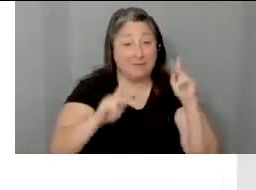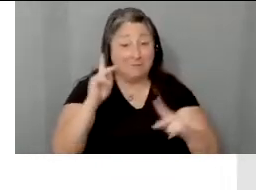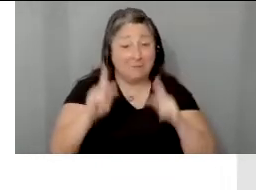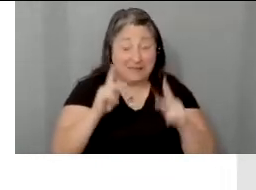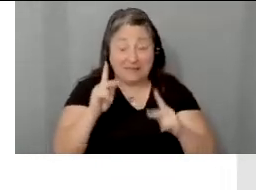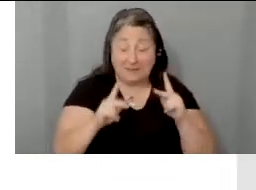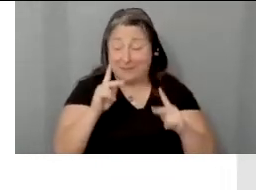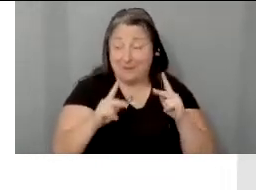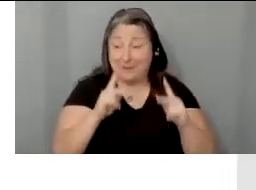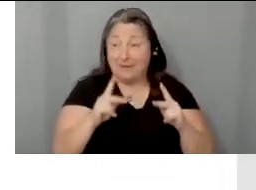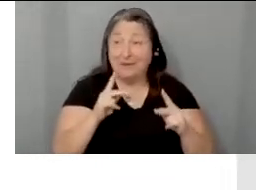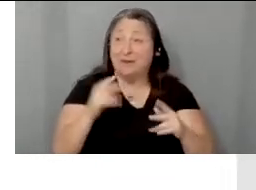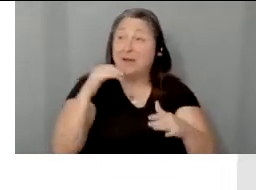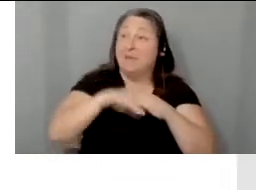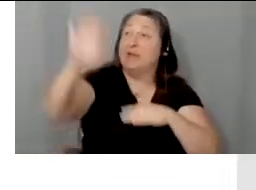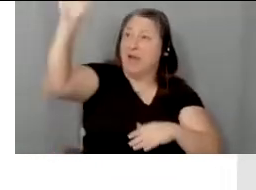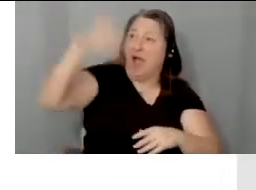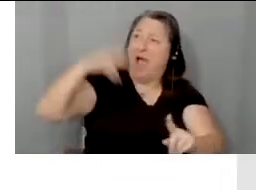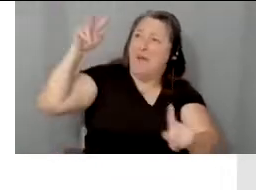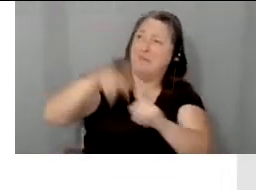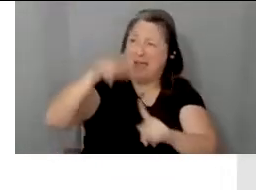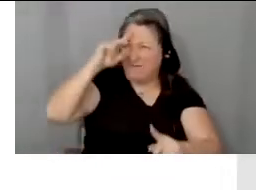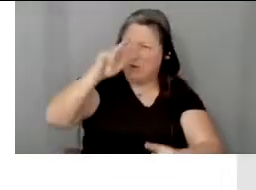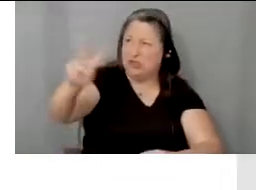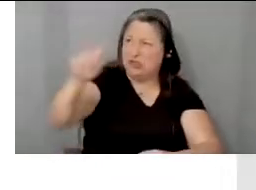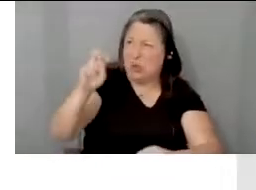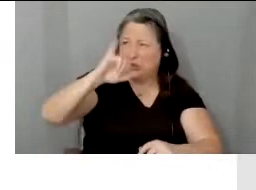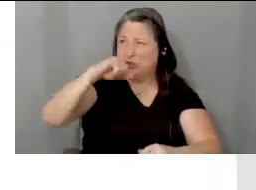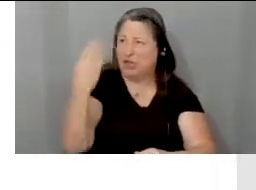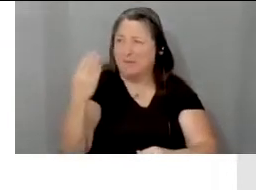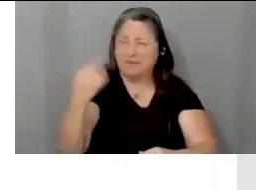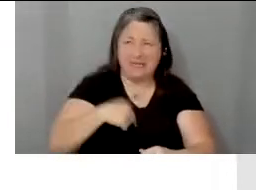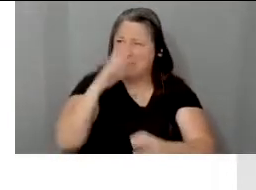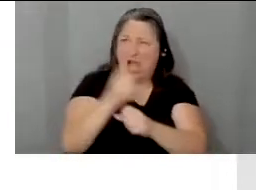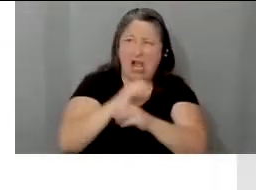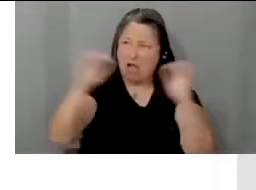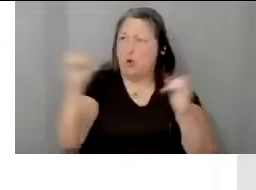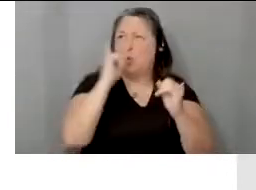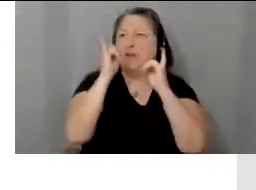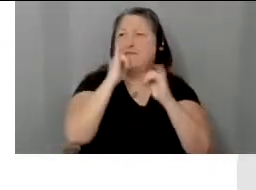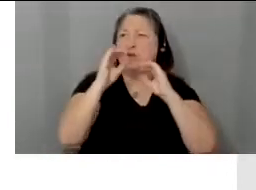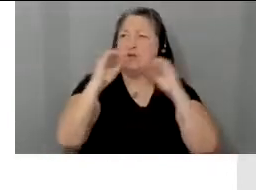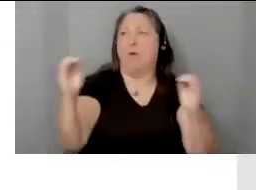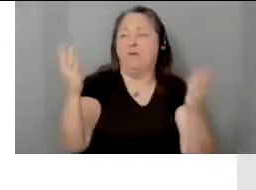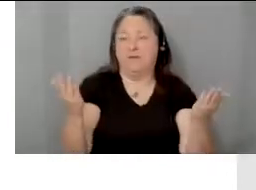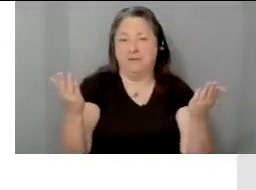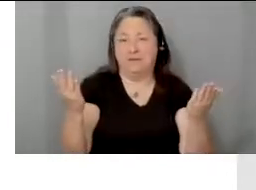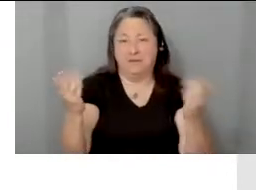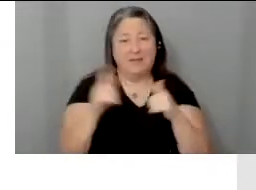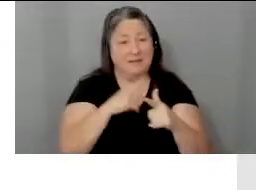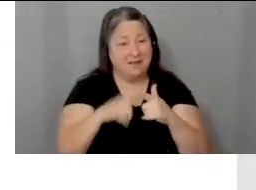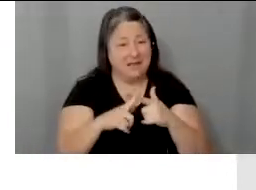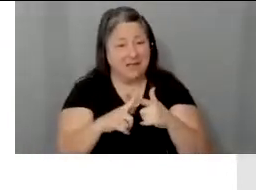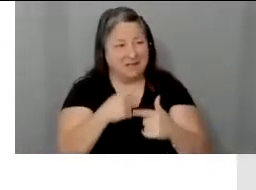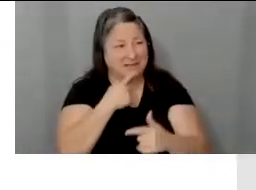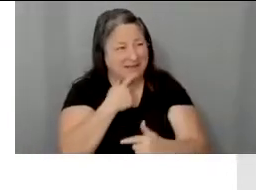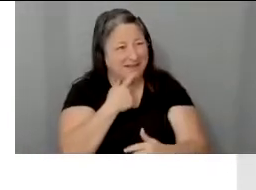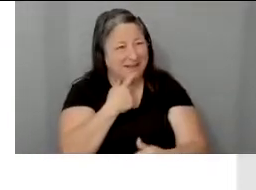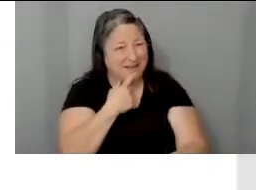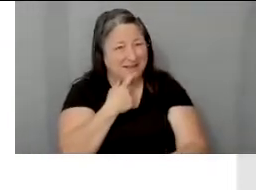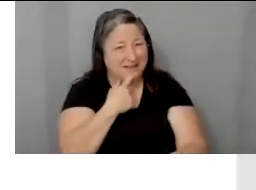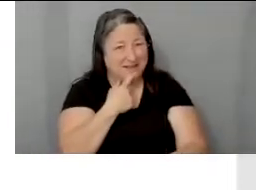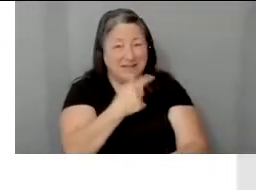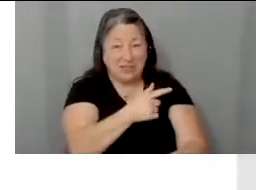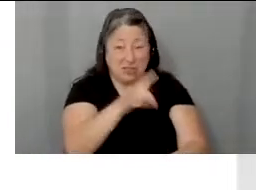search and say, I've applied for 200 jobs and I haven't gotten an interview. And then you go back and you look at, you clicked